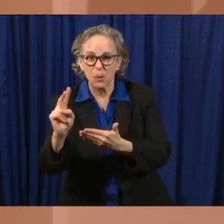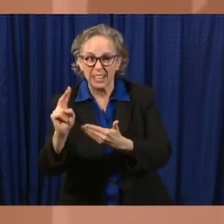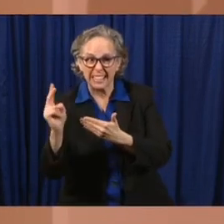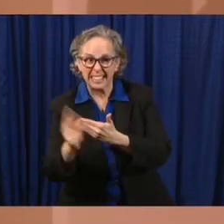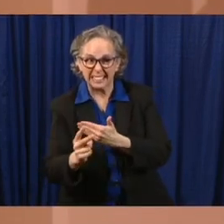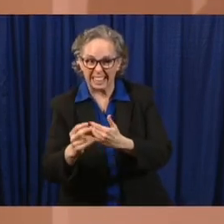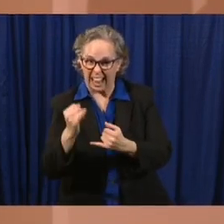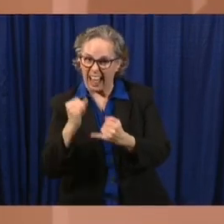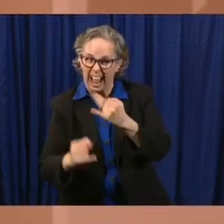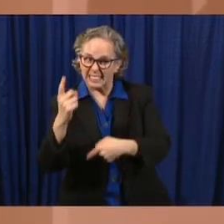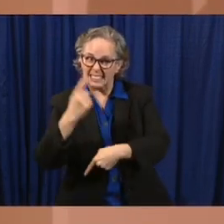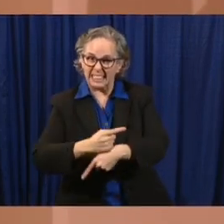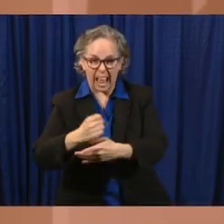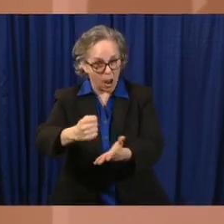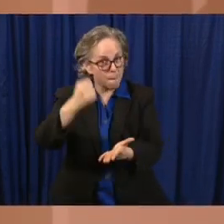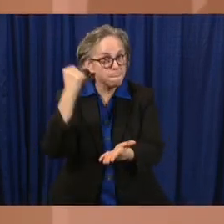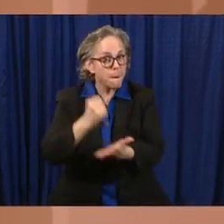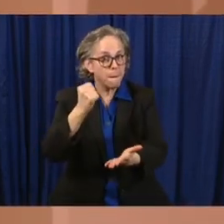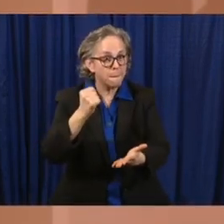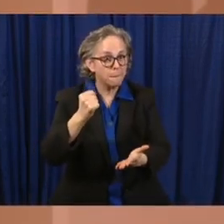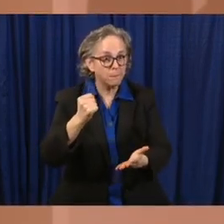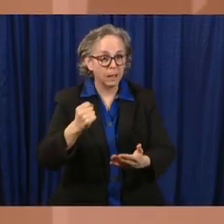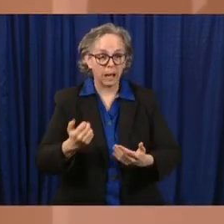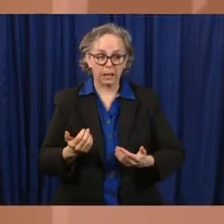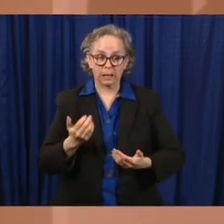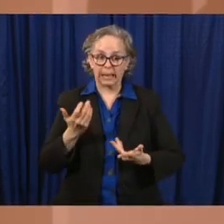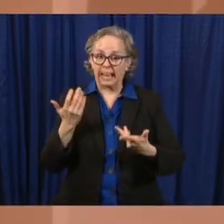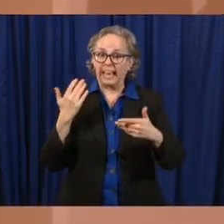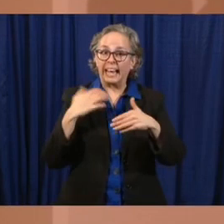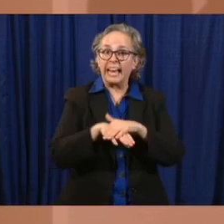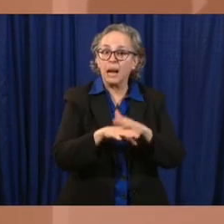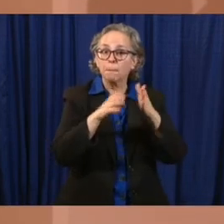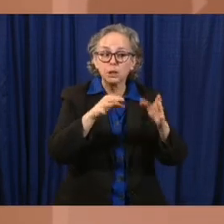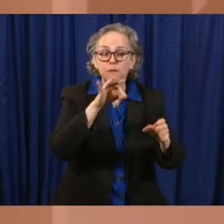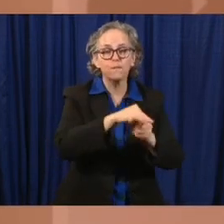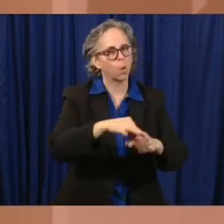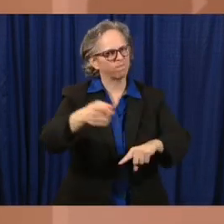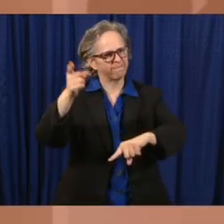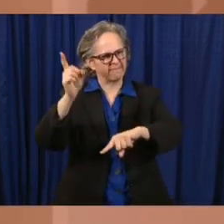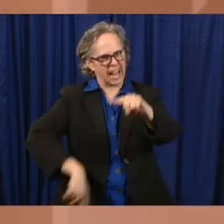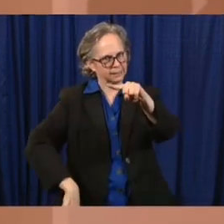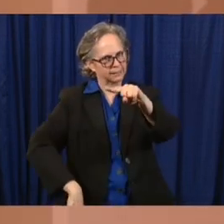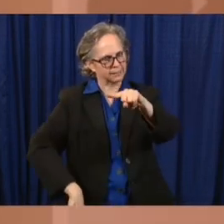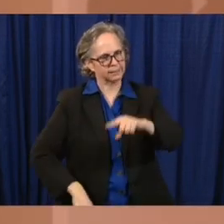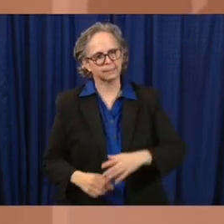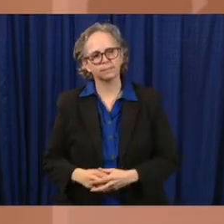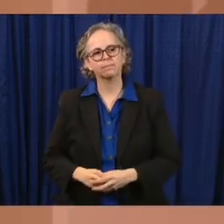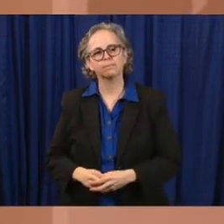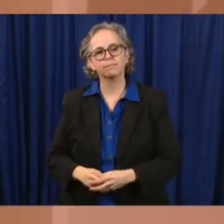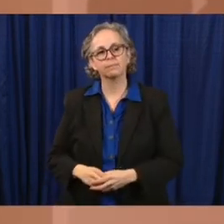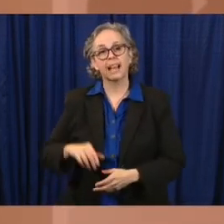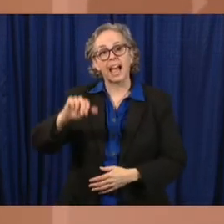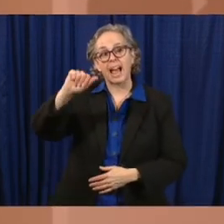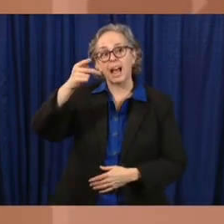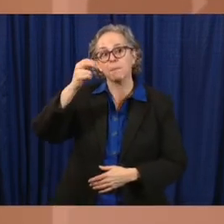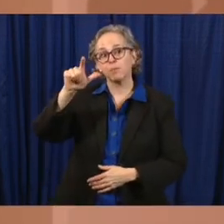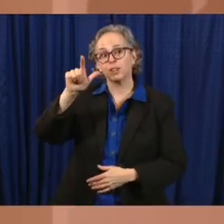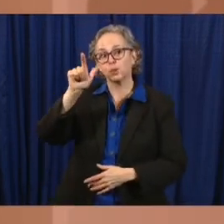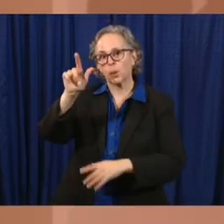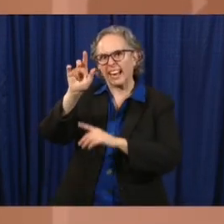no in-person voting this year for the primary election on April the 28th is count day,